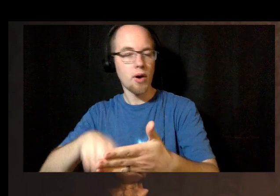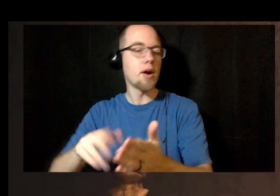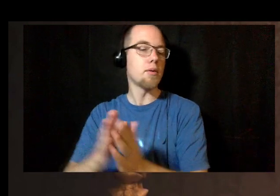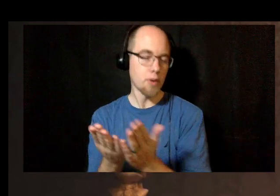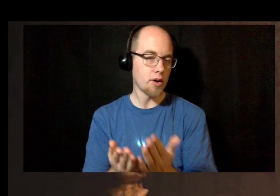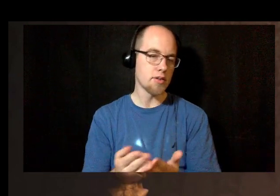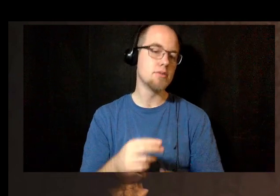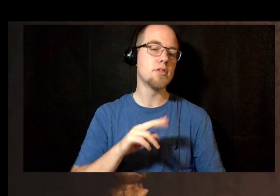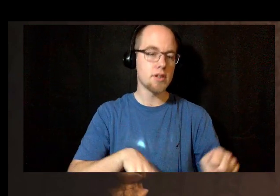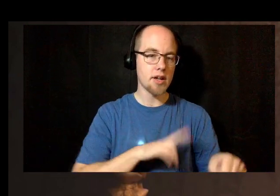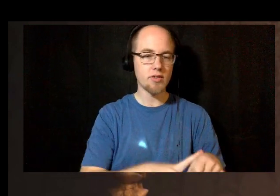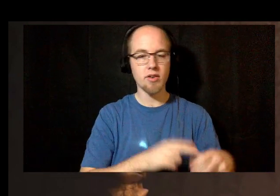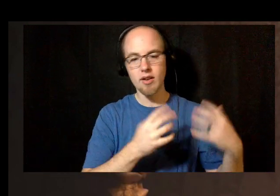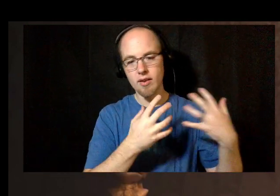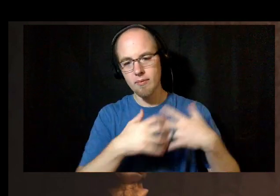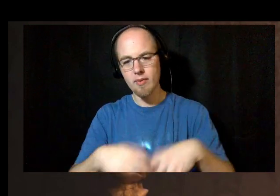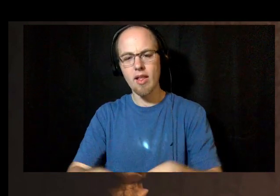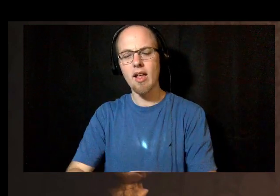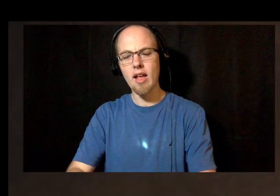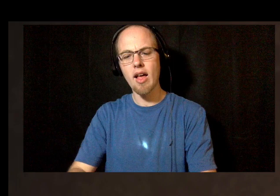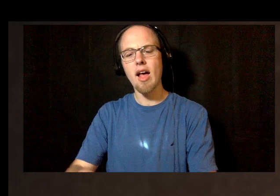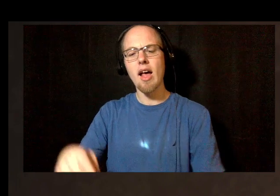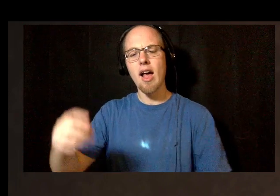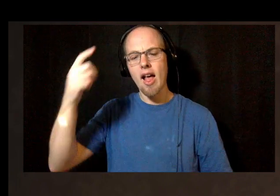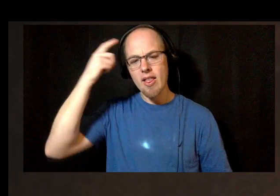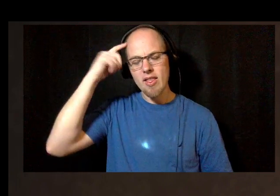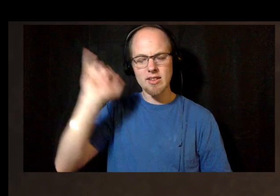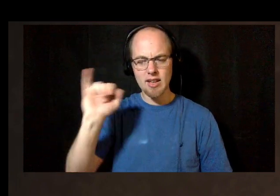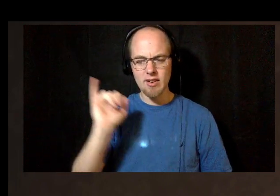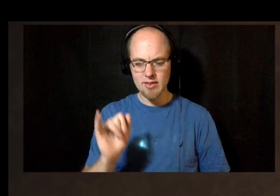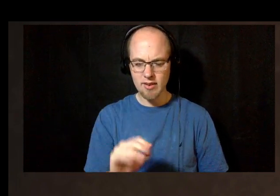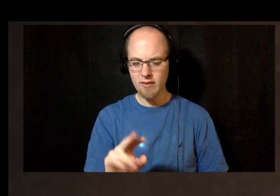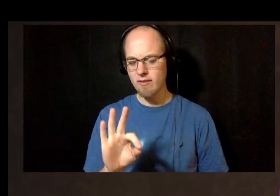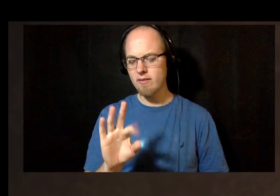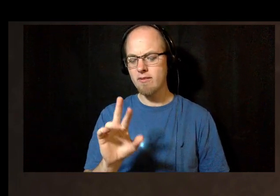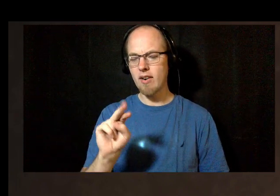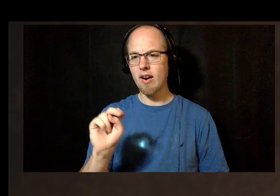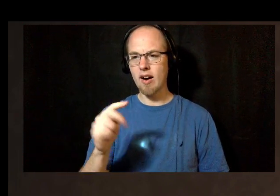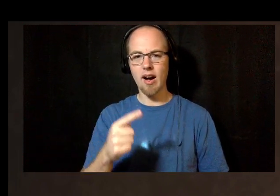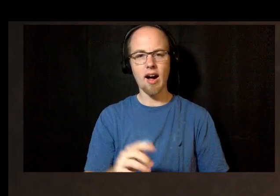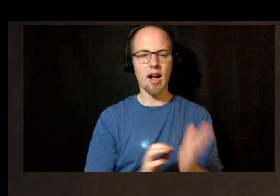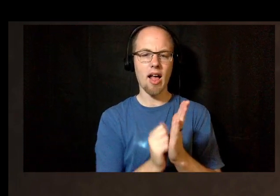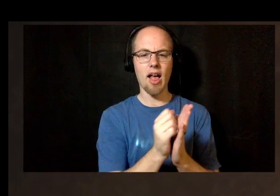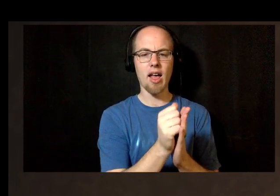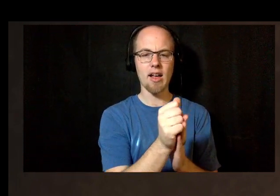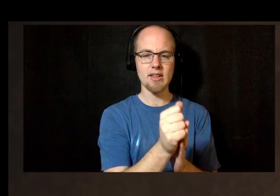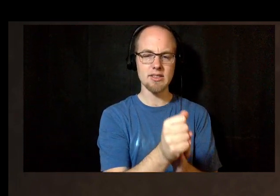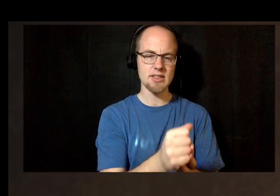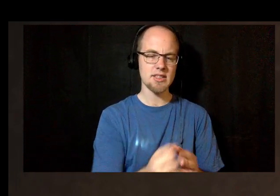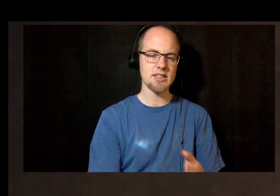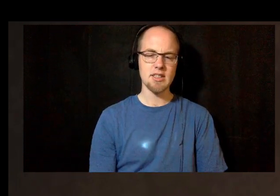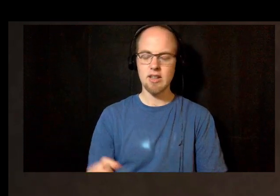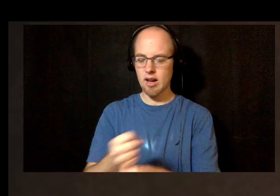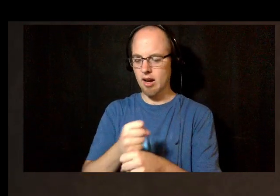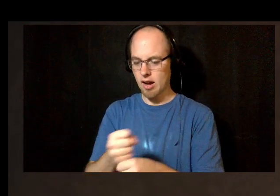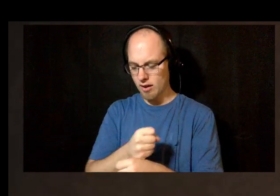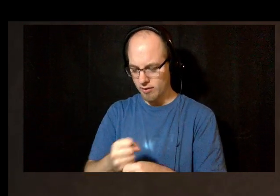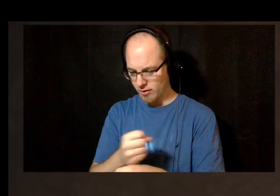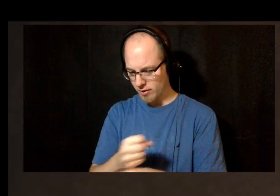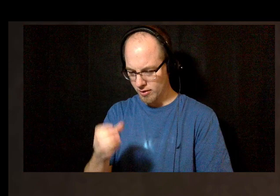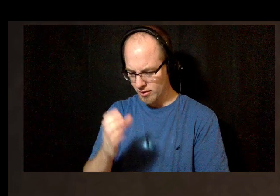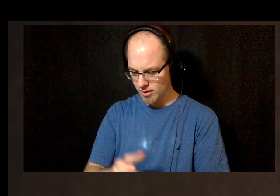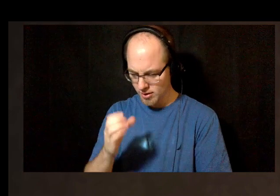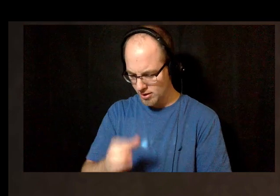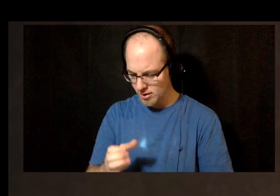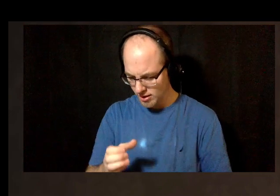like a runaway fungus at the bottom of a misplaced coffee cup. Huh? Guys, how long's this been behind the